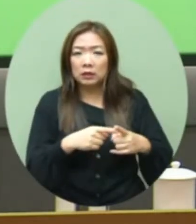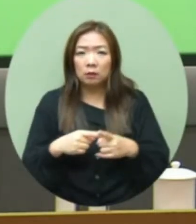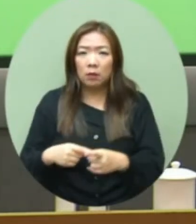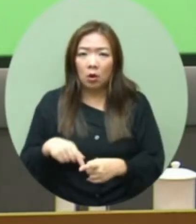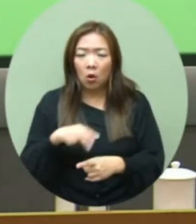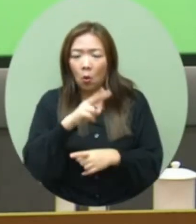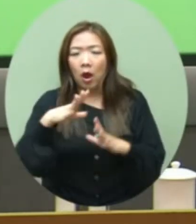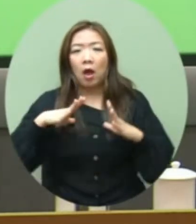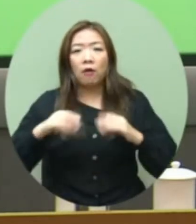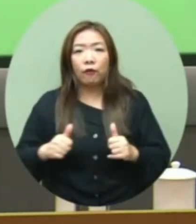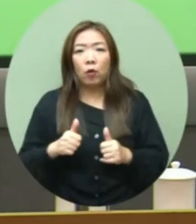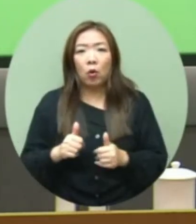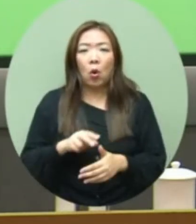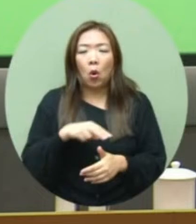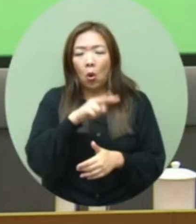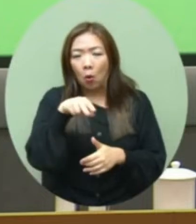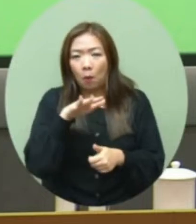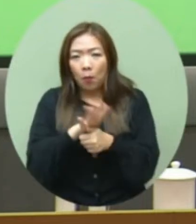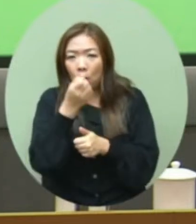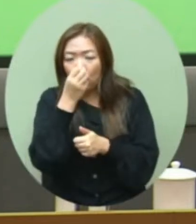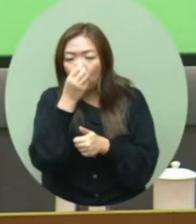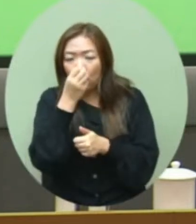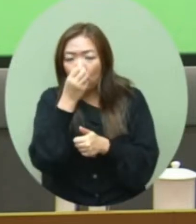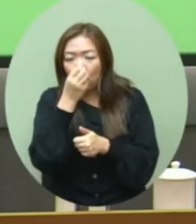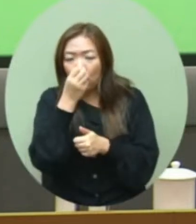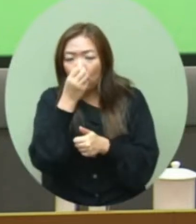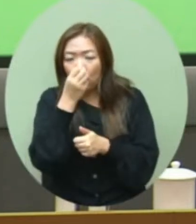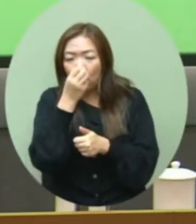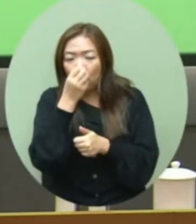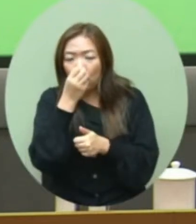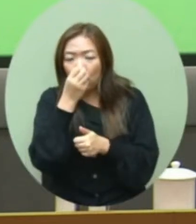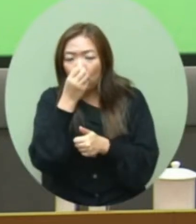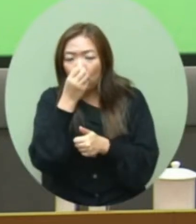chart a brighter tomorrow for Hong Kong.